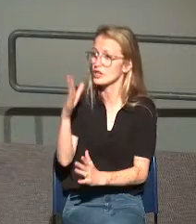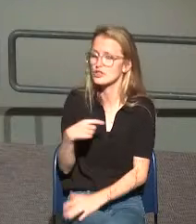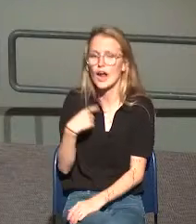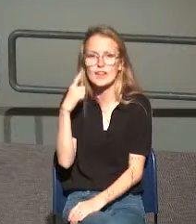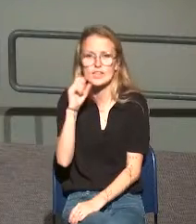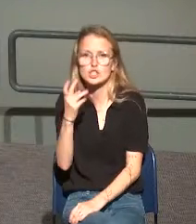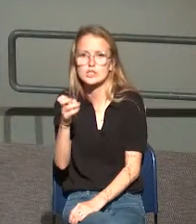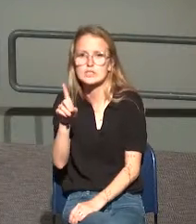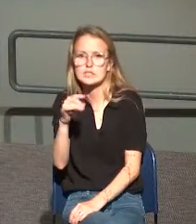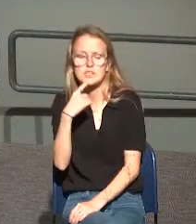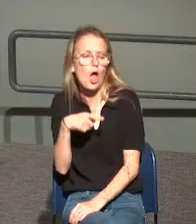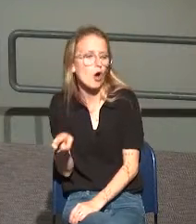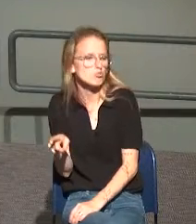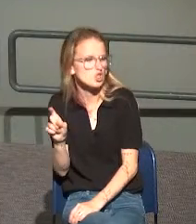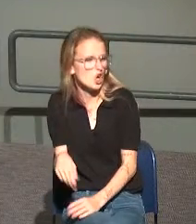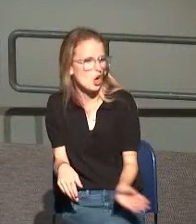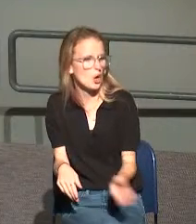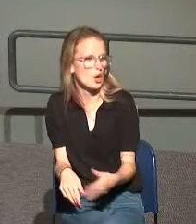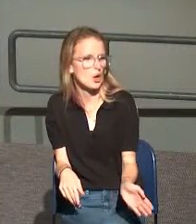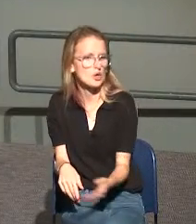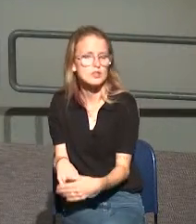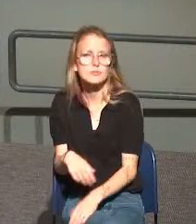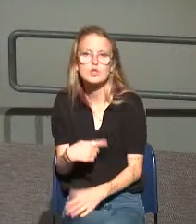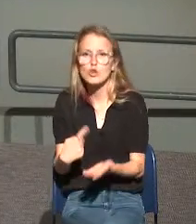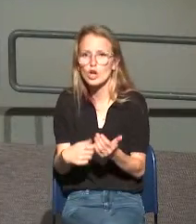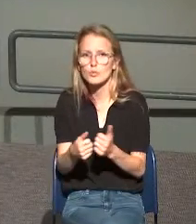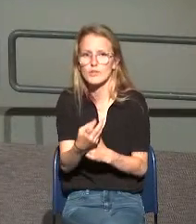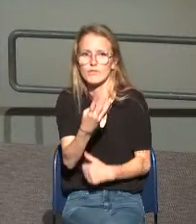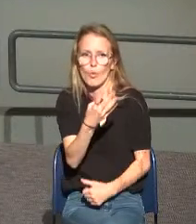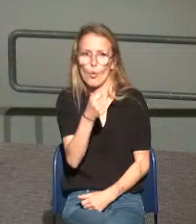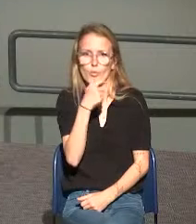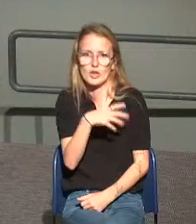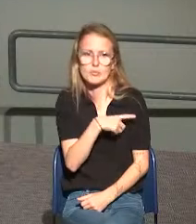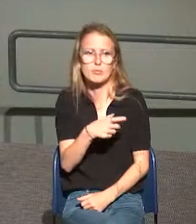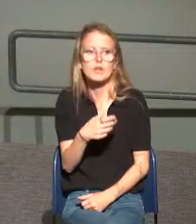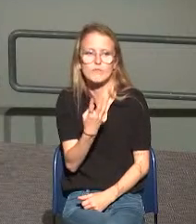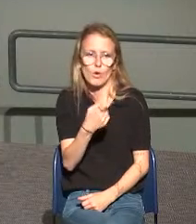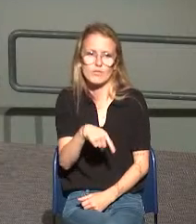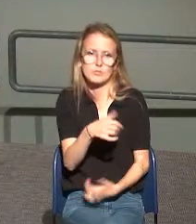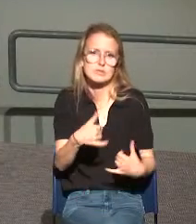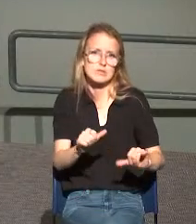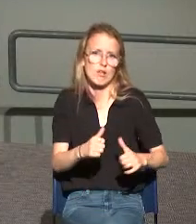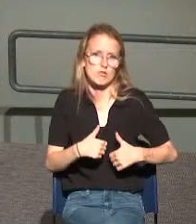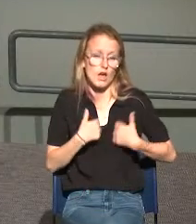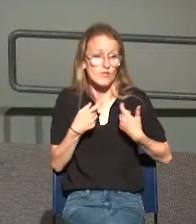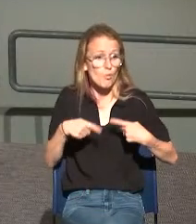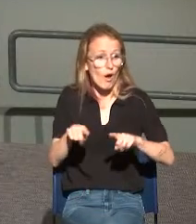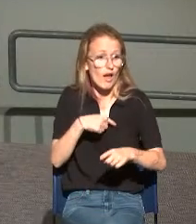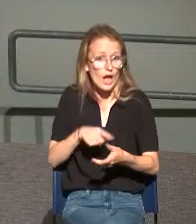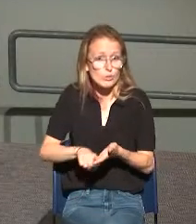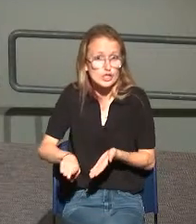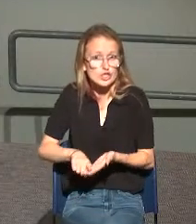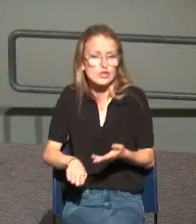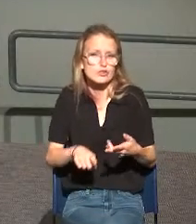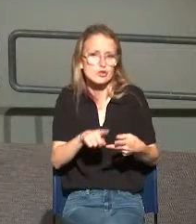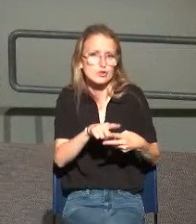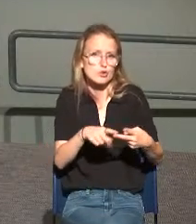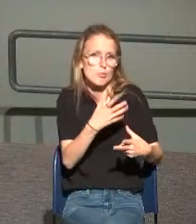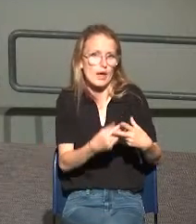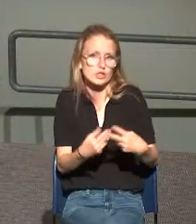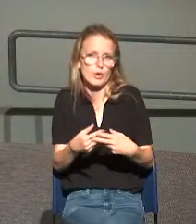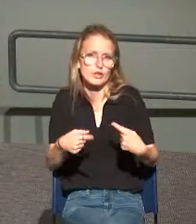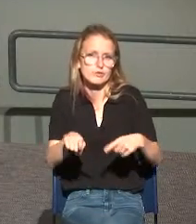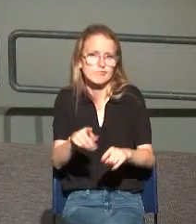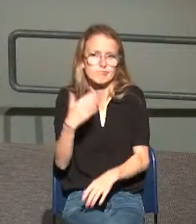talking to the women, 4 of them were still alive when I was researching the book. Sadly, 2 of them passed away in 2022, but 4 of them